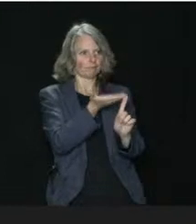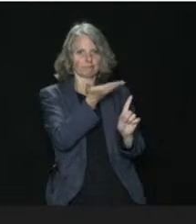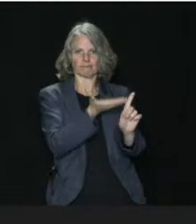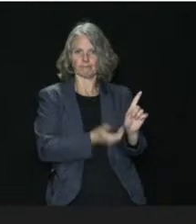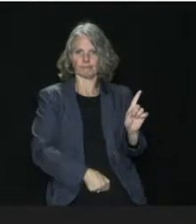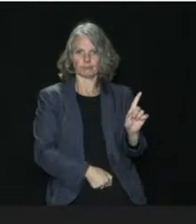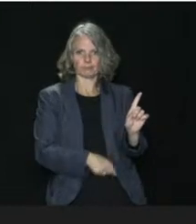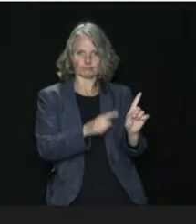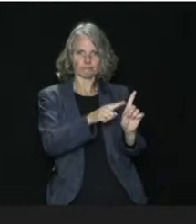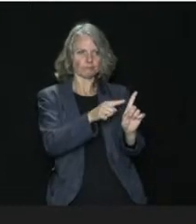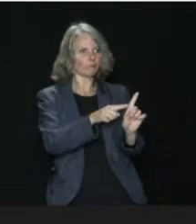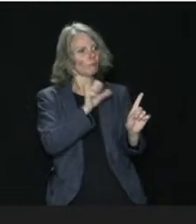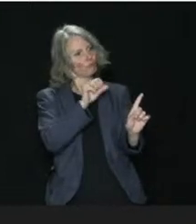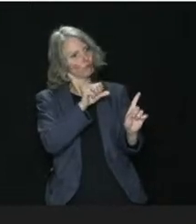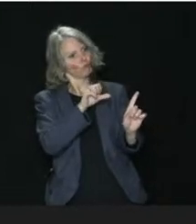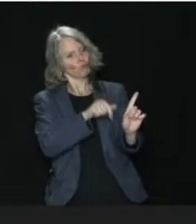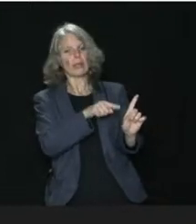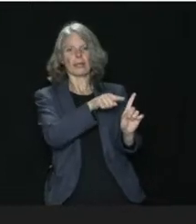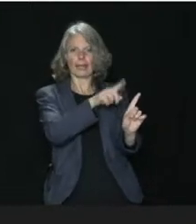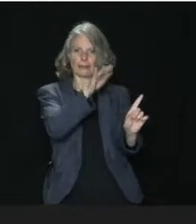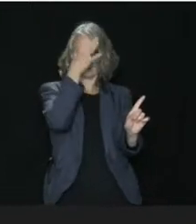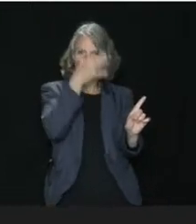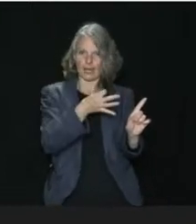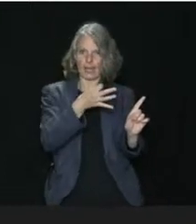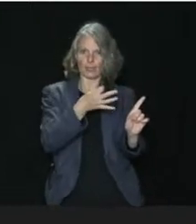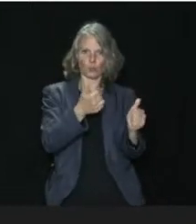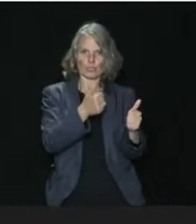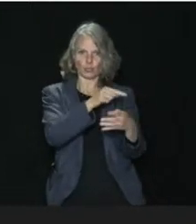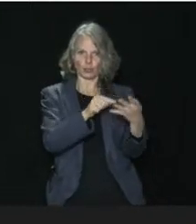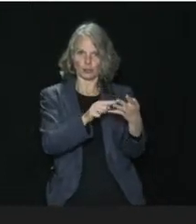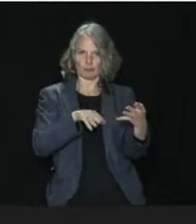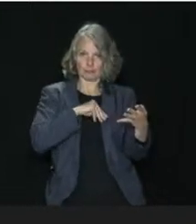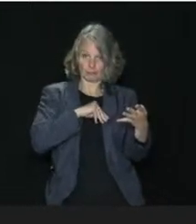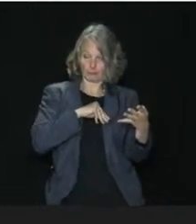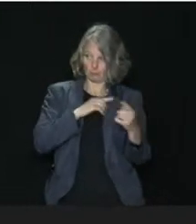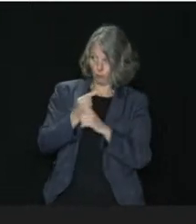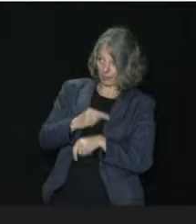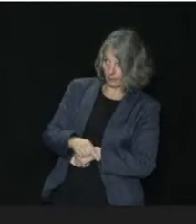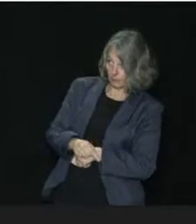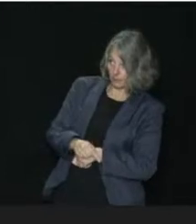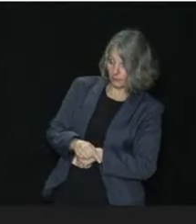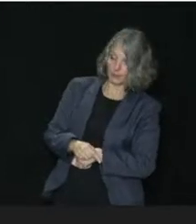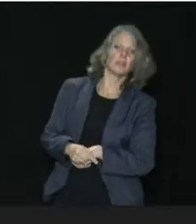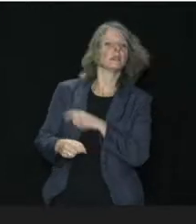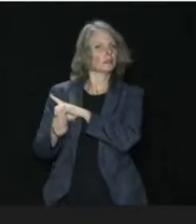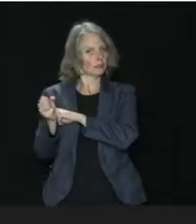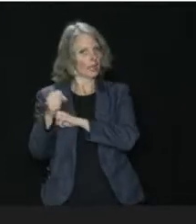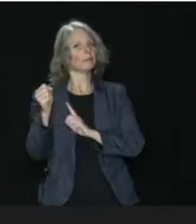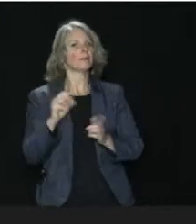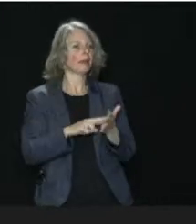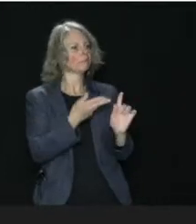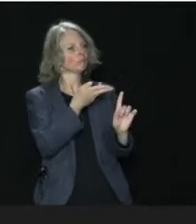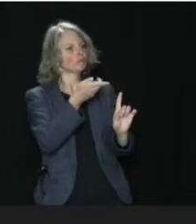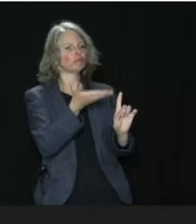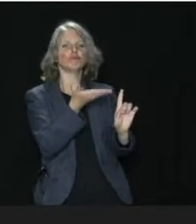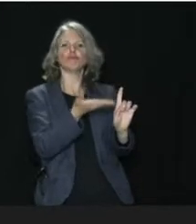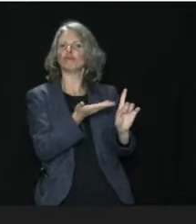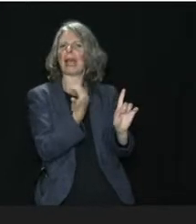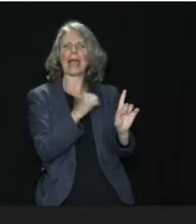must make a decision as to which vaccine they're accepting. Is that correct? Yes, that's right.